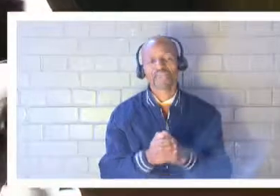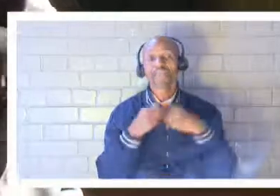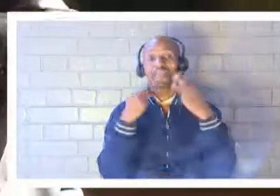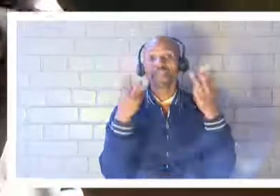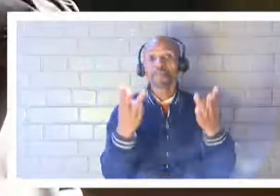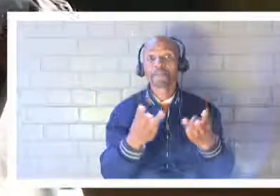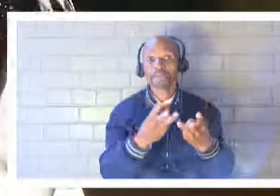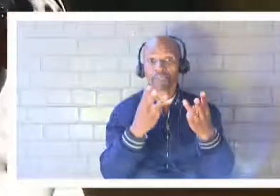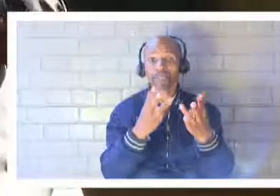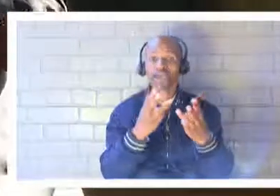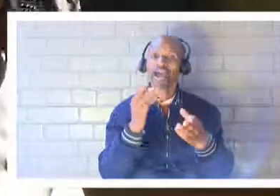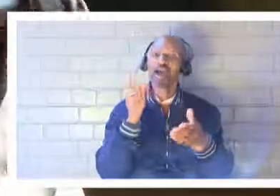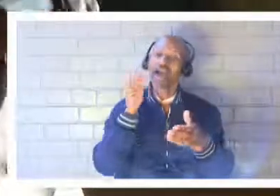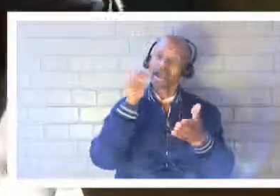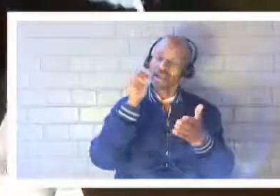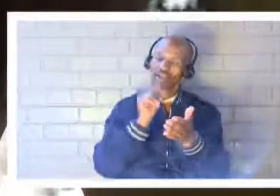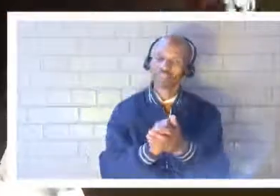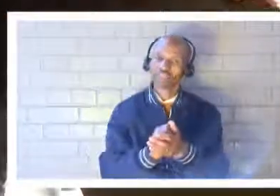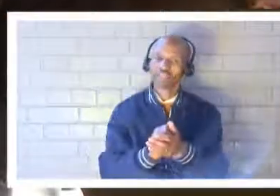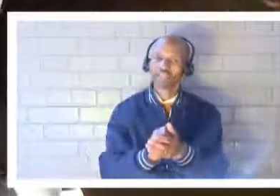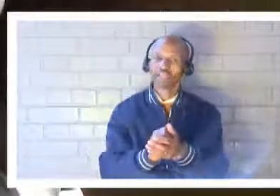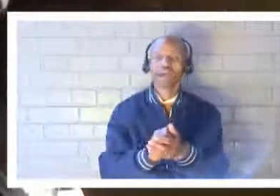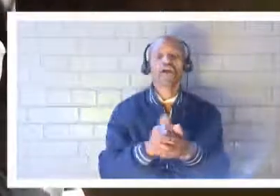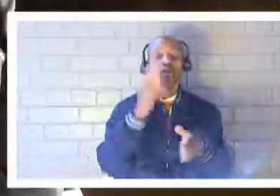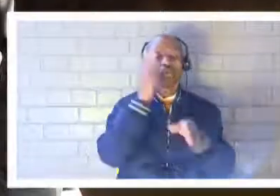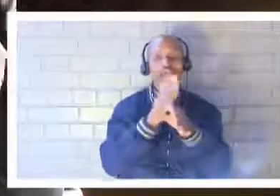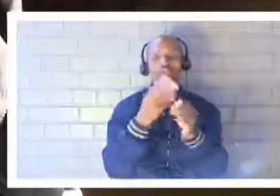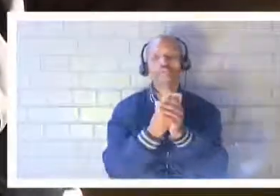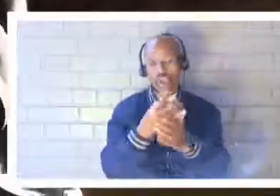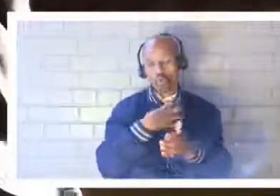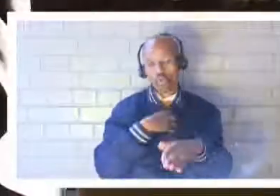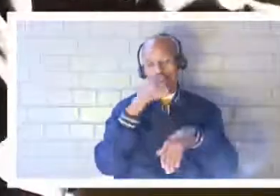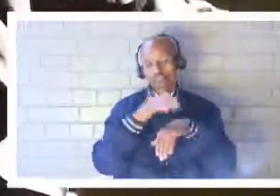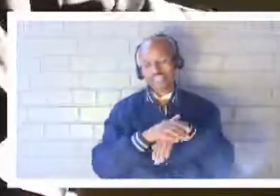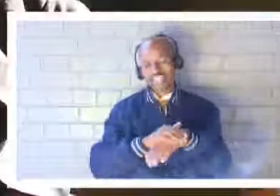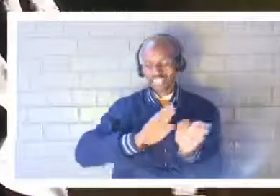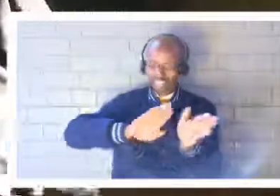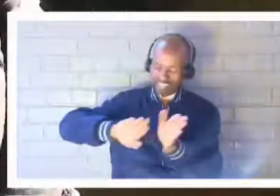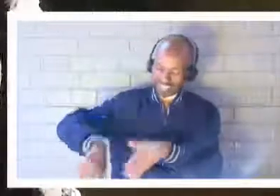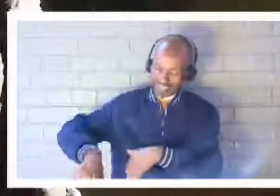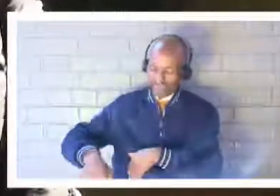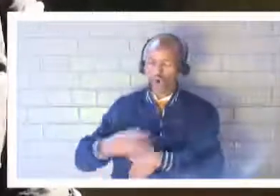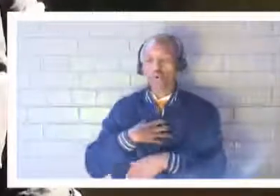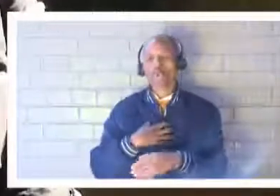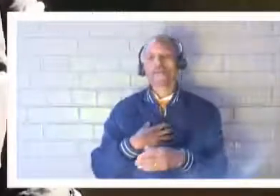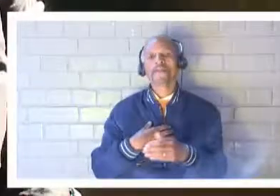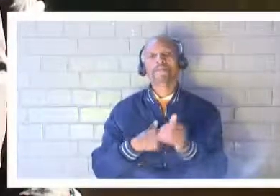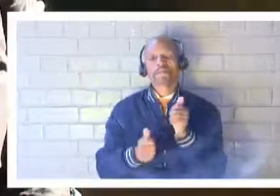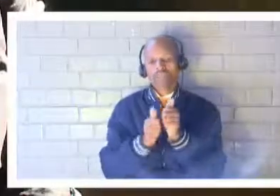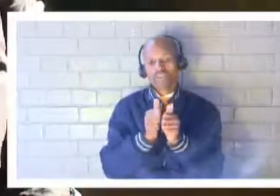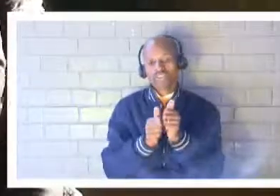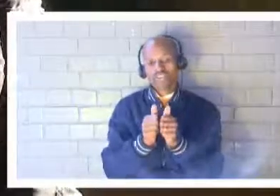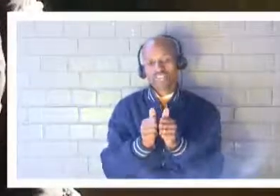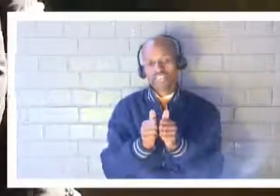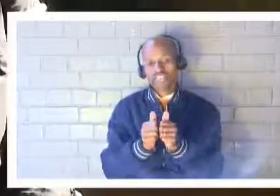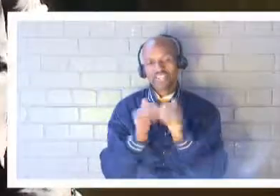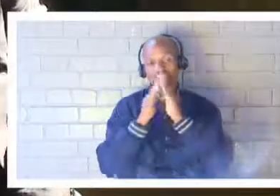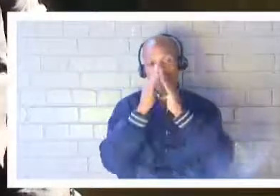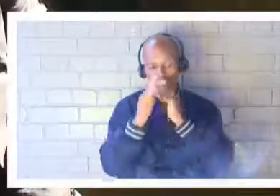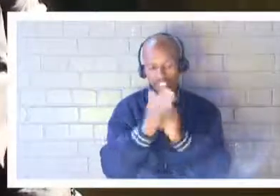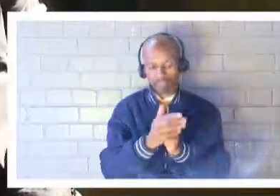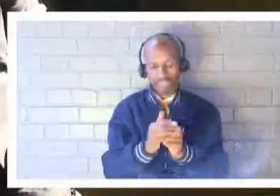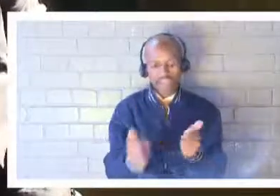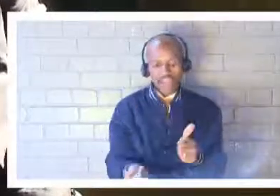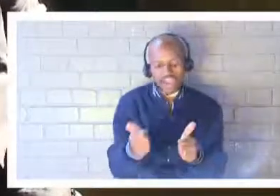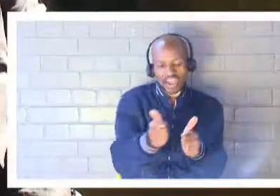People employ their own friends and leave our own brothers in the township next to the hospitals. That's where the